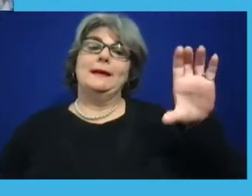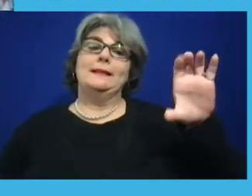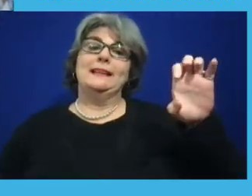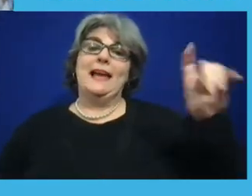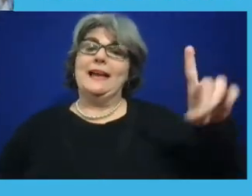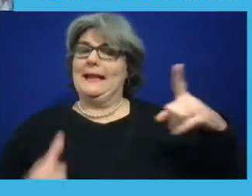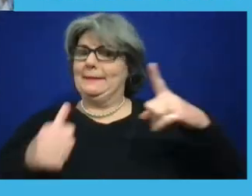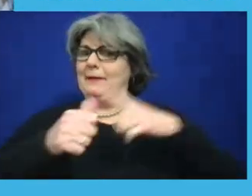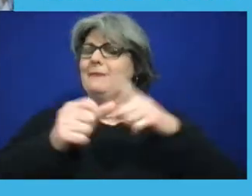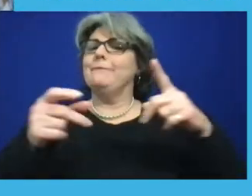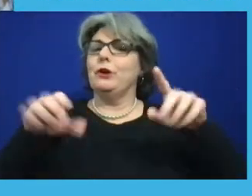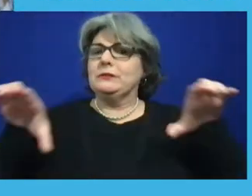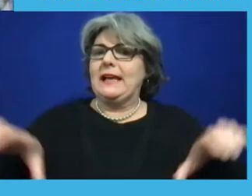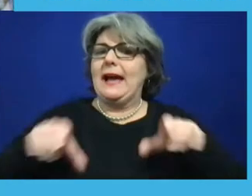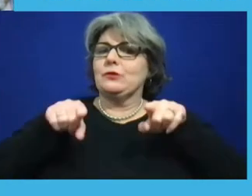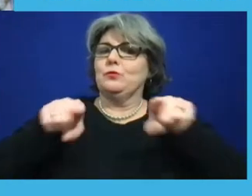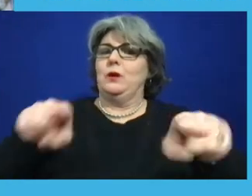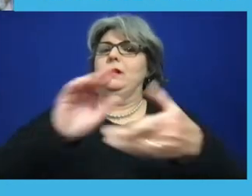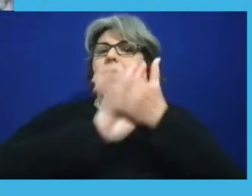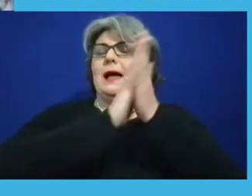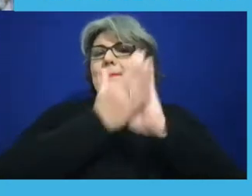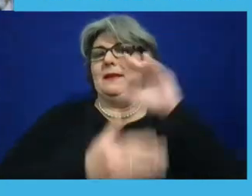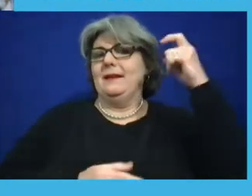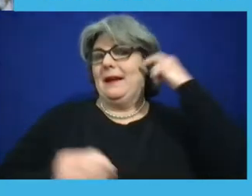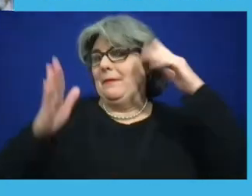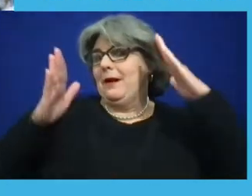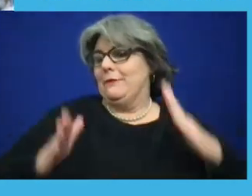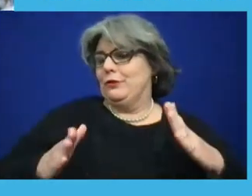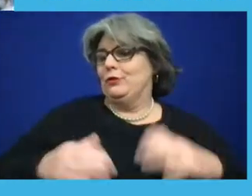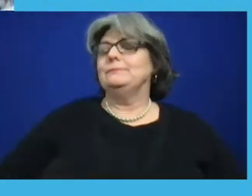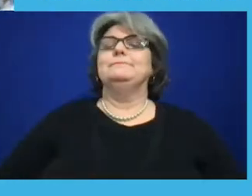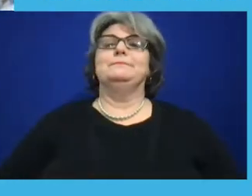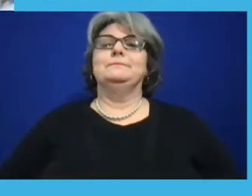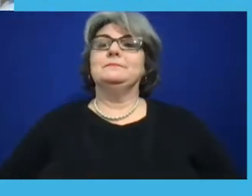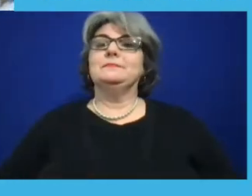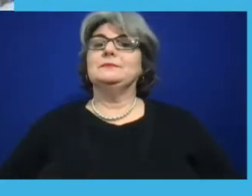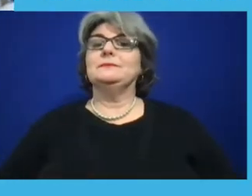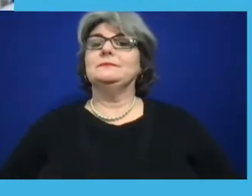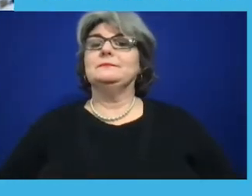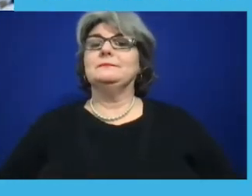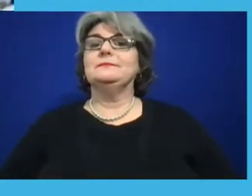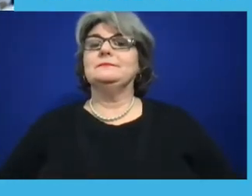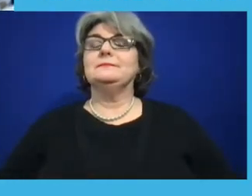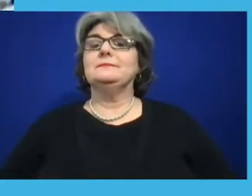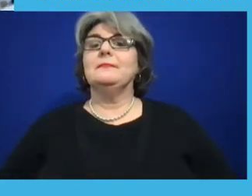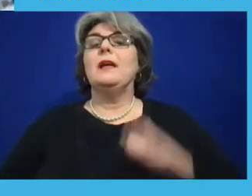As your governor, I will expand Medicaid as my first act in office.